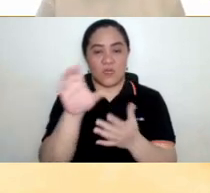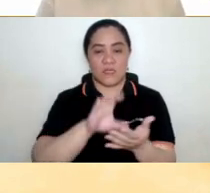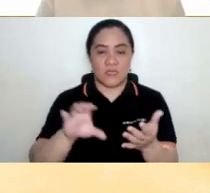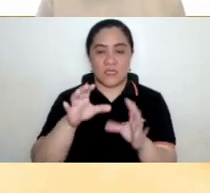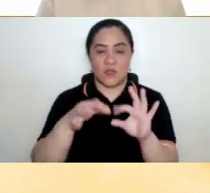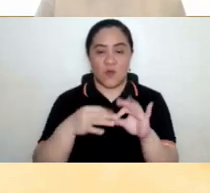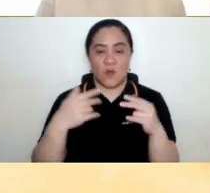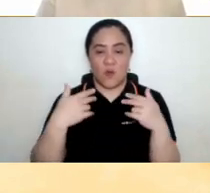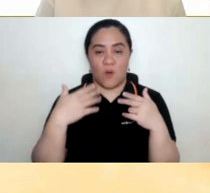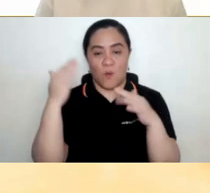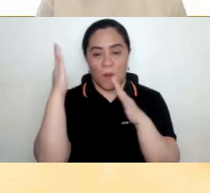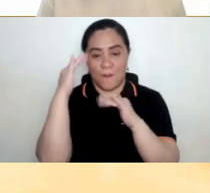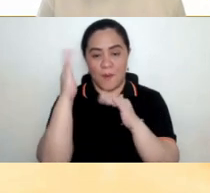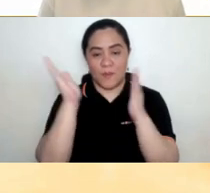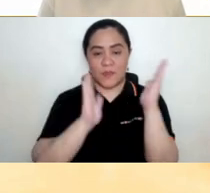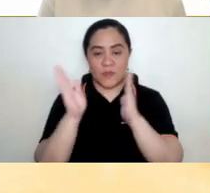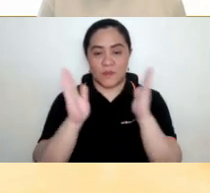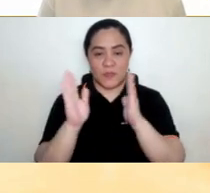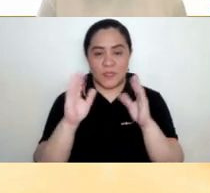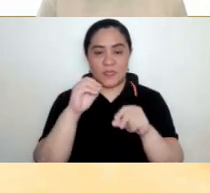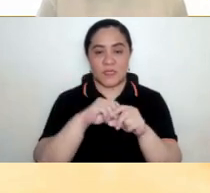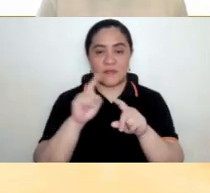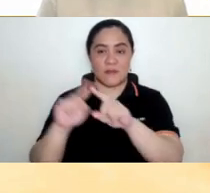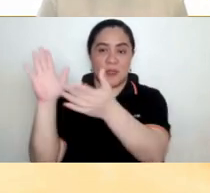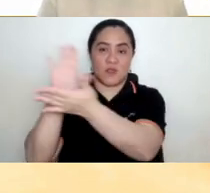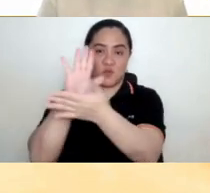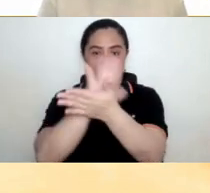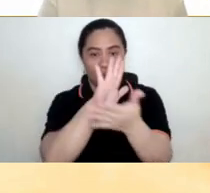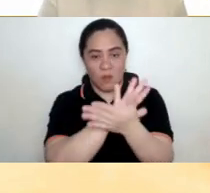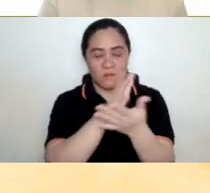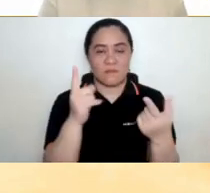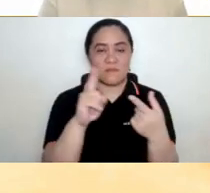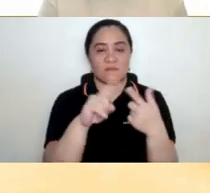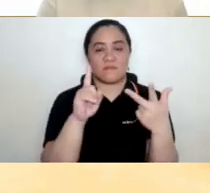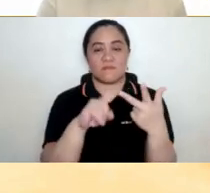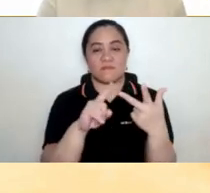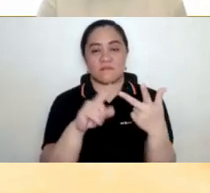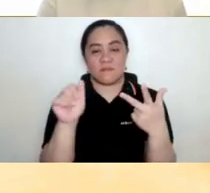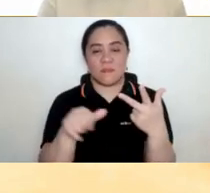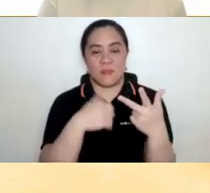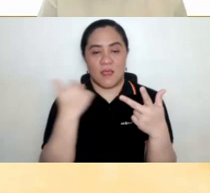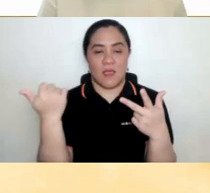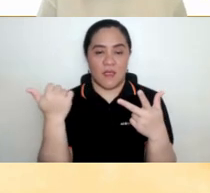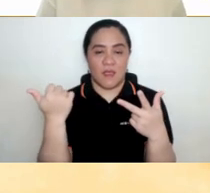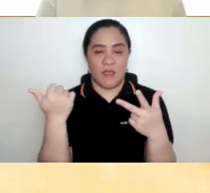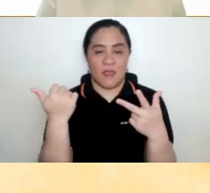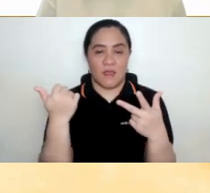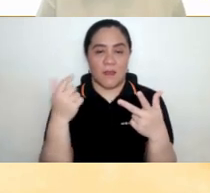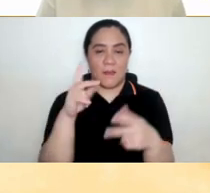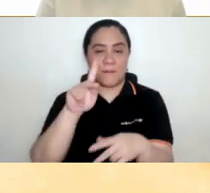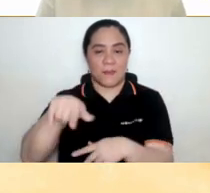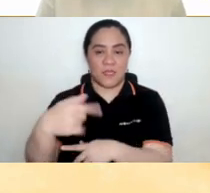Community Services, Pinas Forward Academy, our PGH, Philippine General